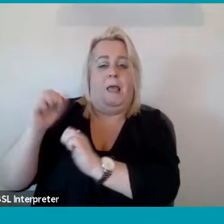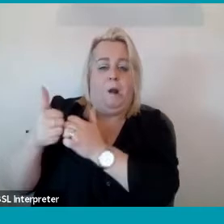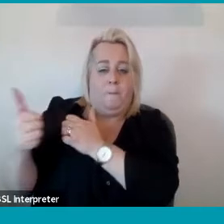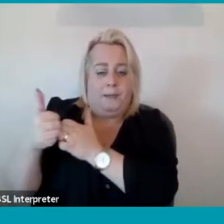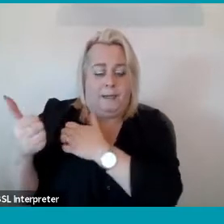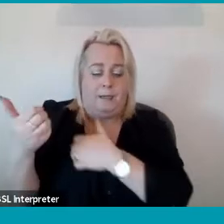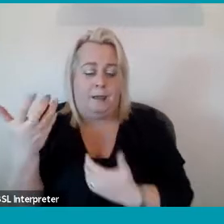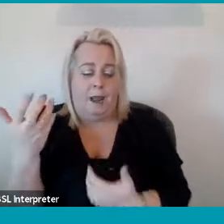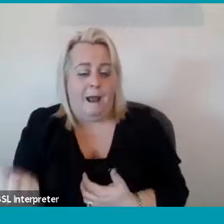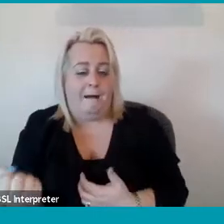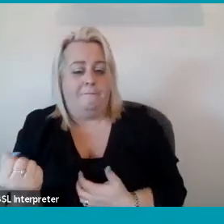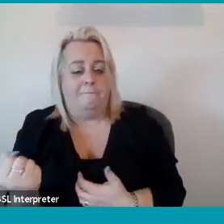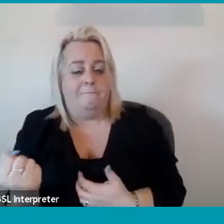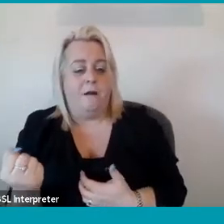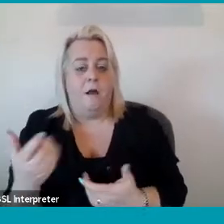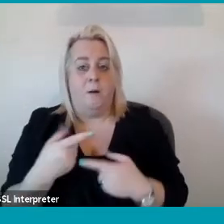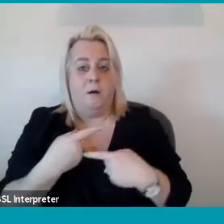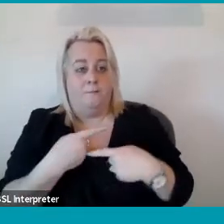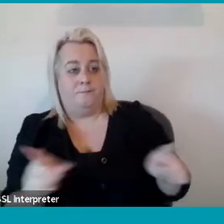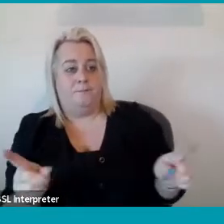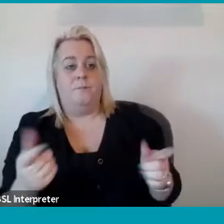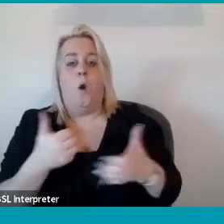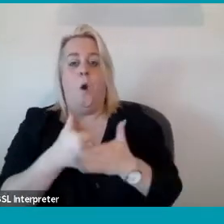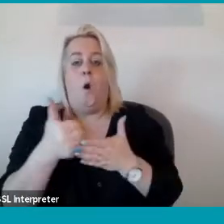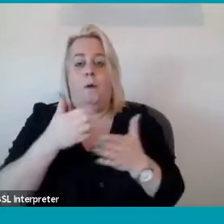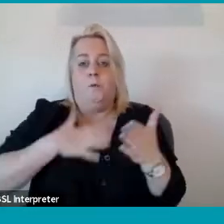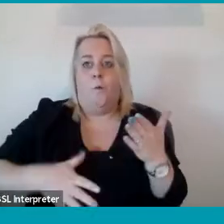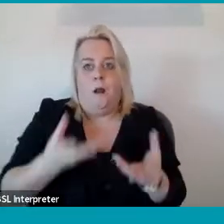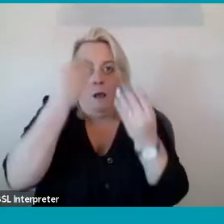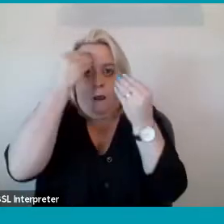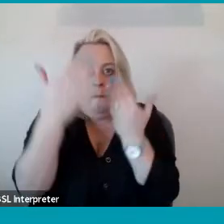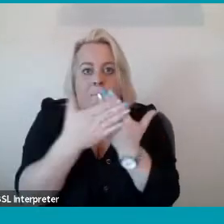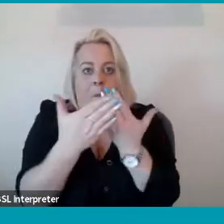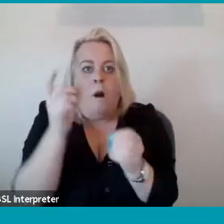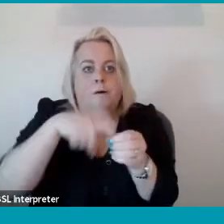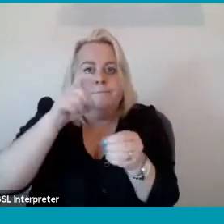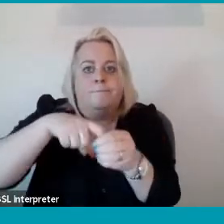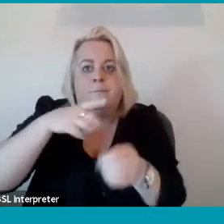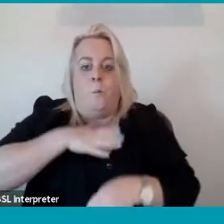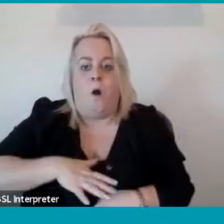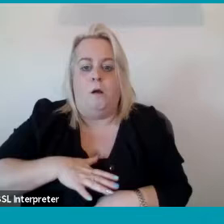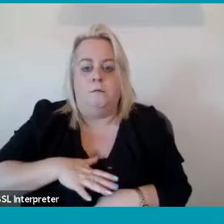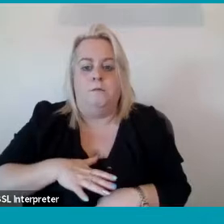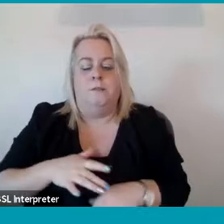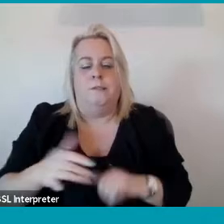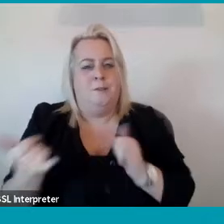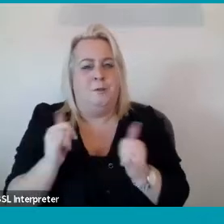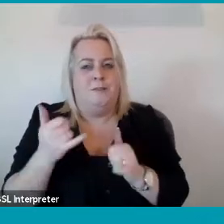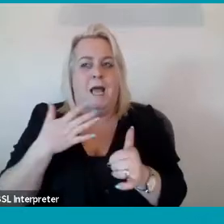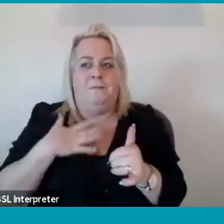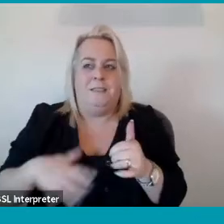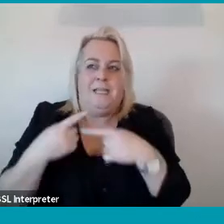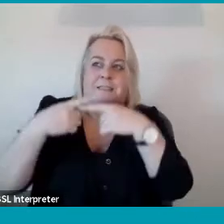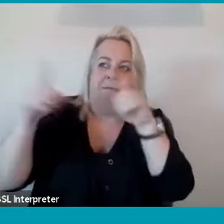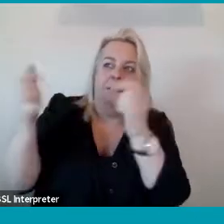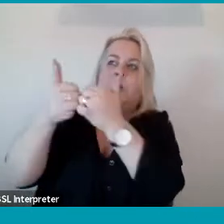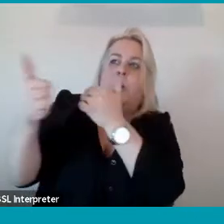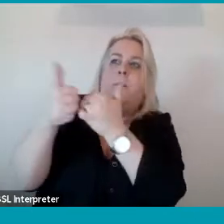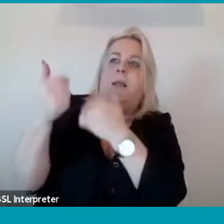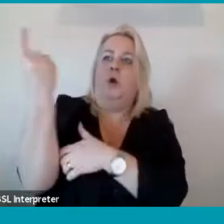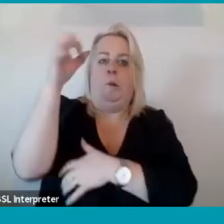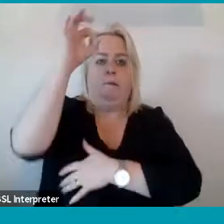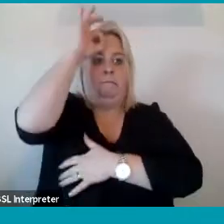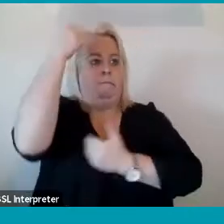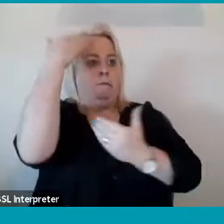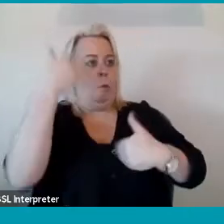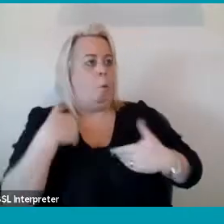to learn more. Actually, sometimes we would like other people to attend these events that perhaps don't yet understand the benefits